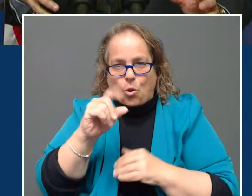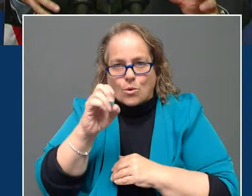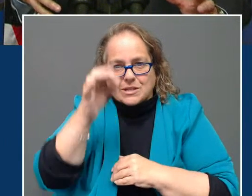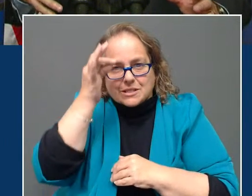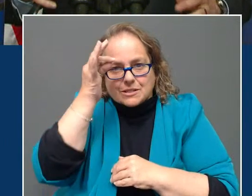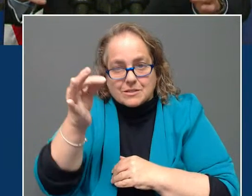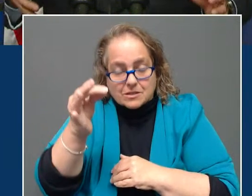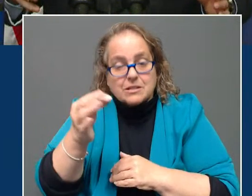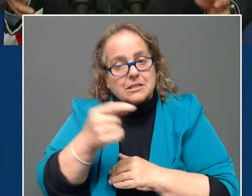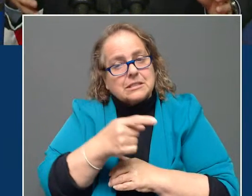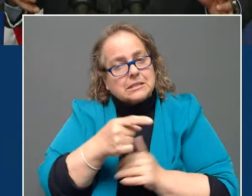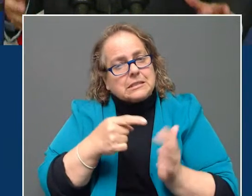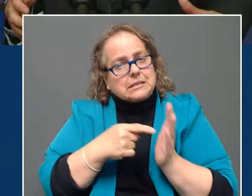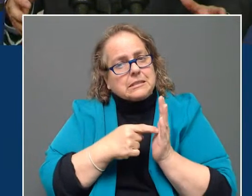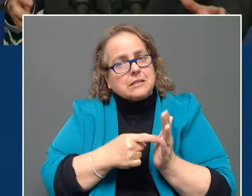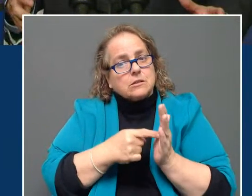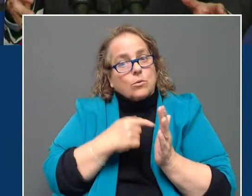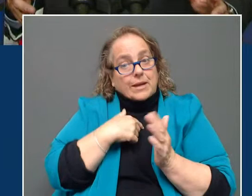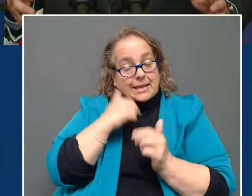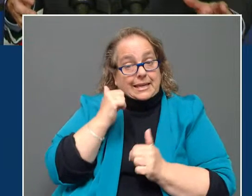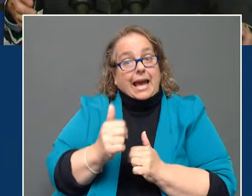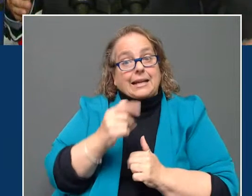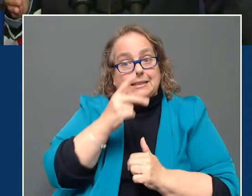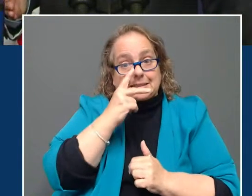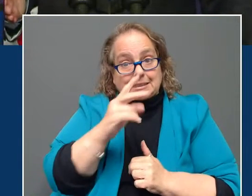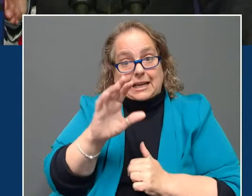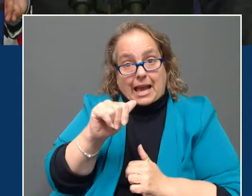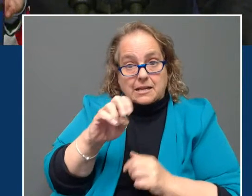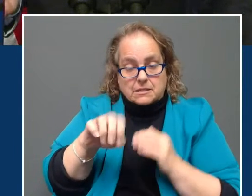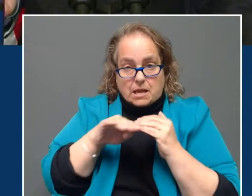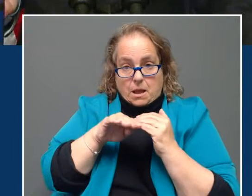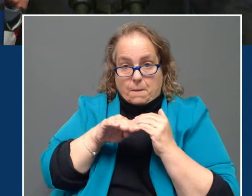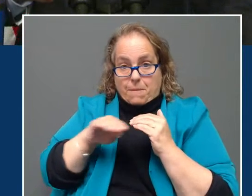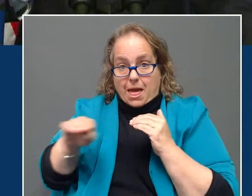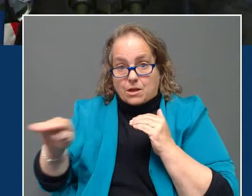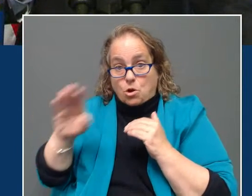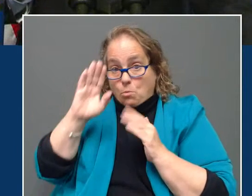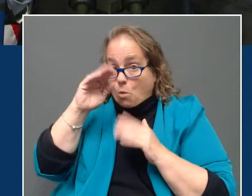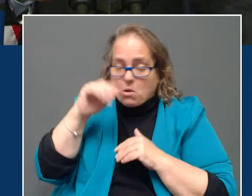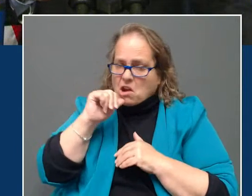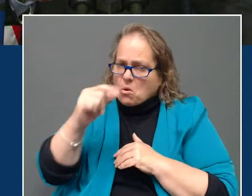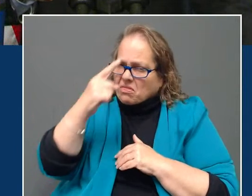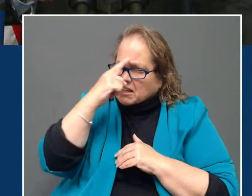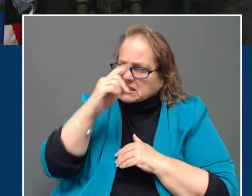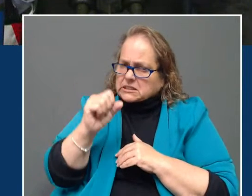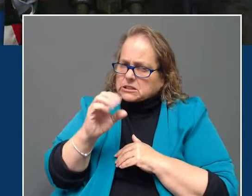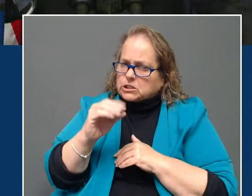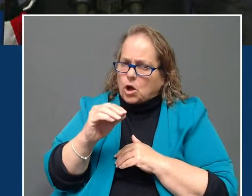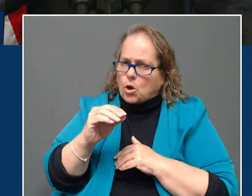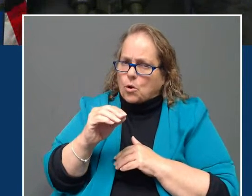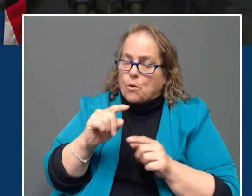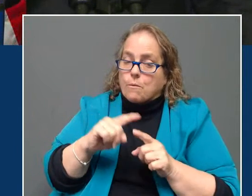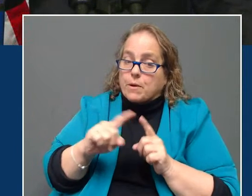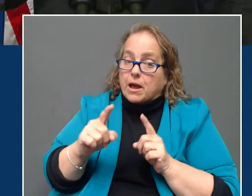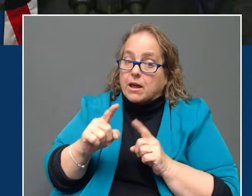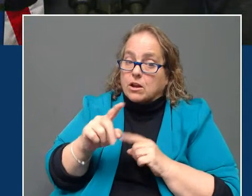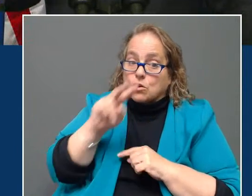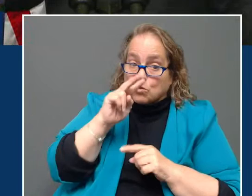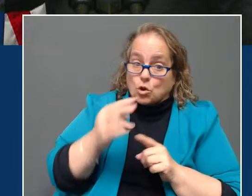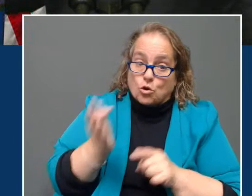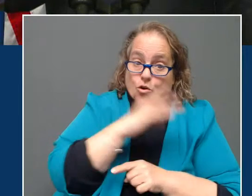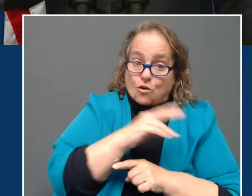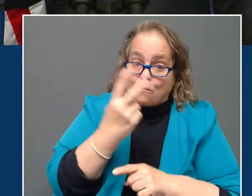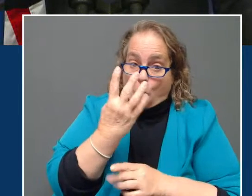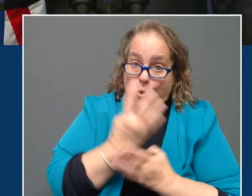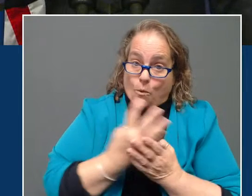indications that we could see cases plateau. I don't think that's necessarily the case, because go back about 4 weeks ago and we saw